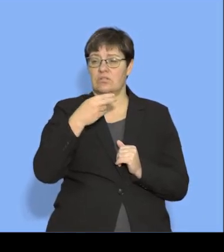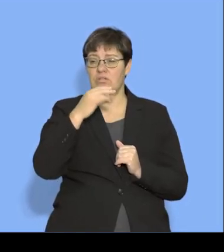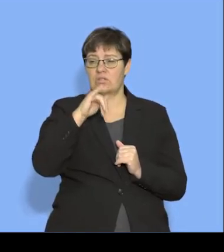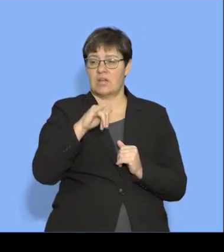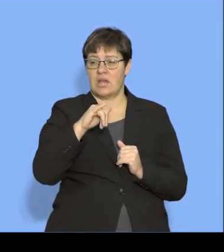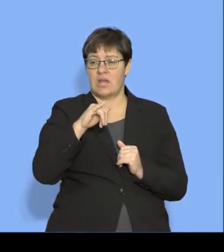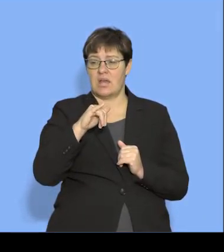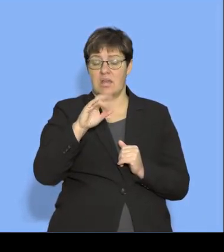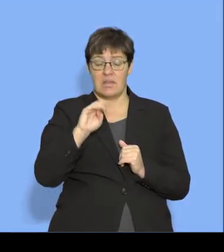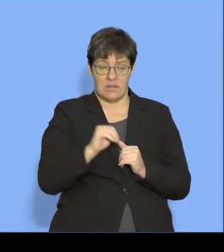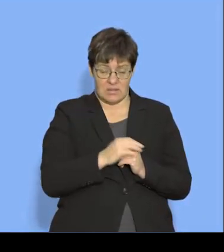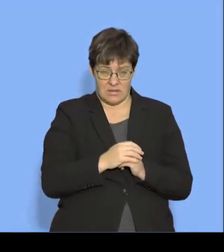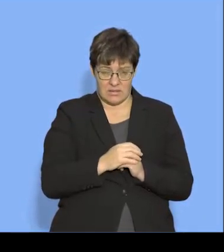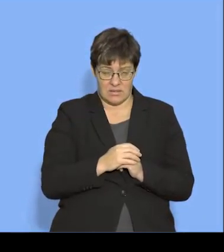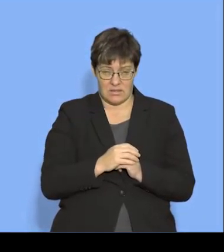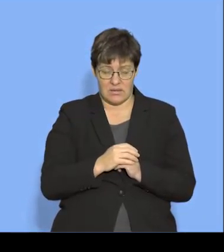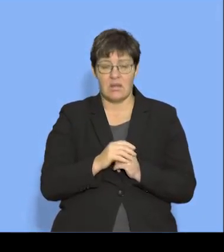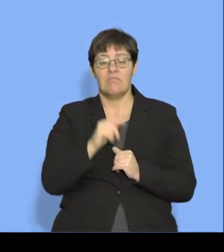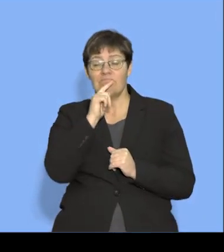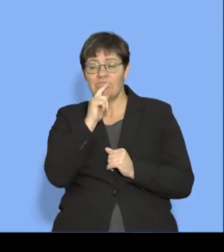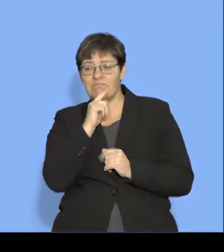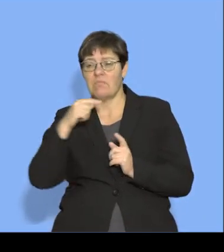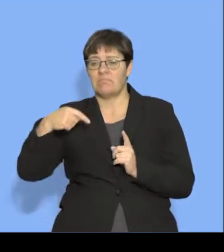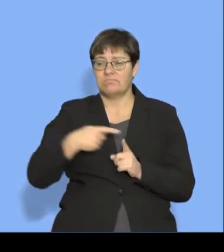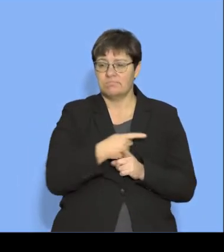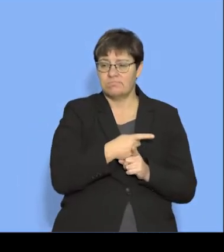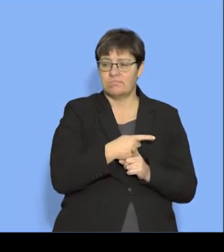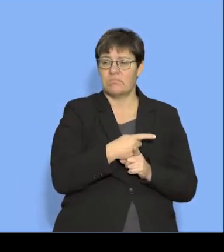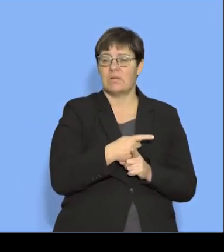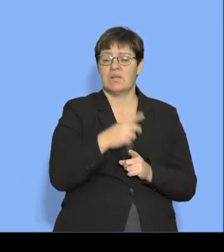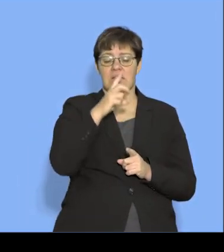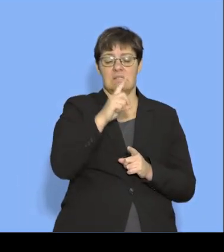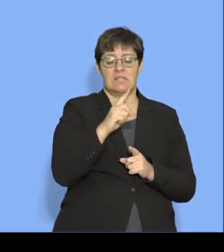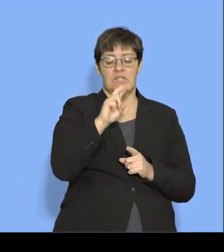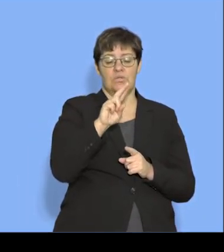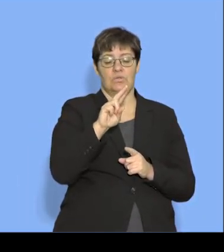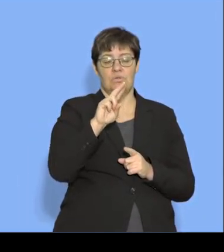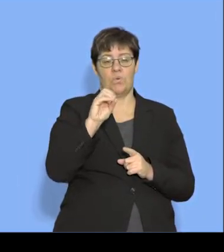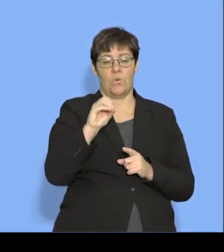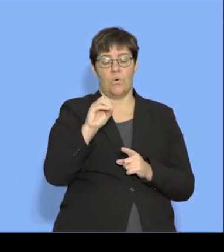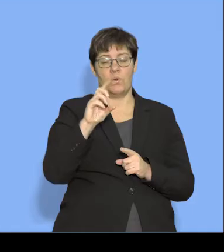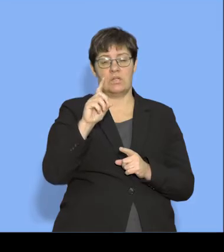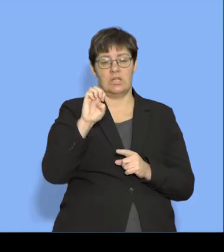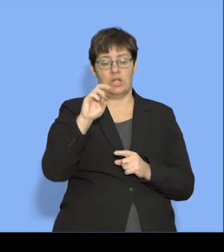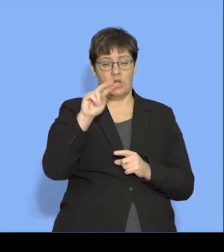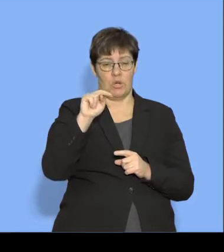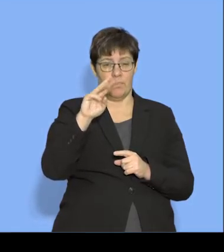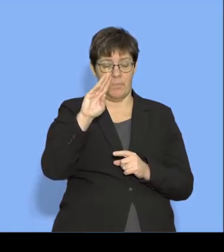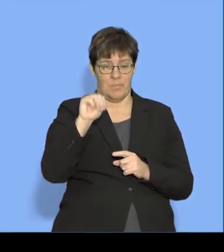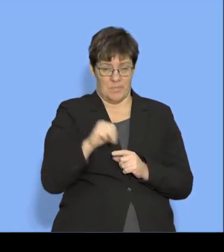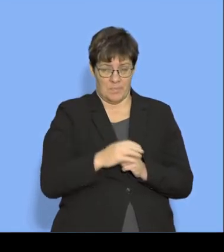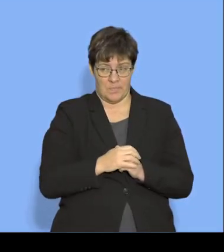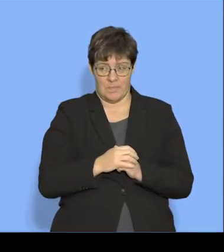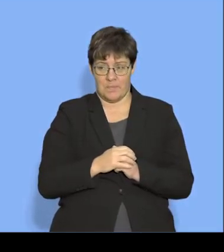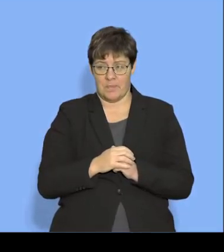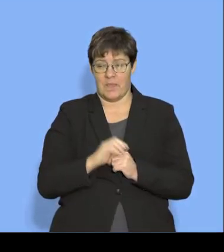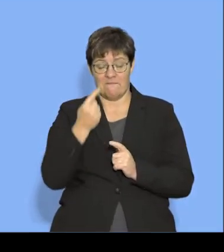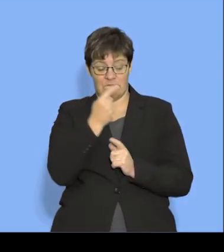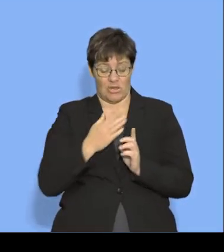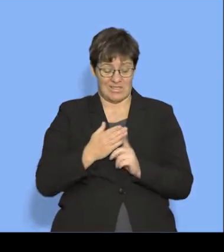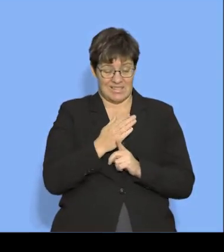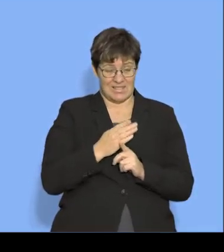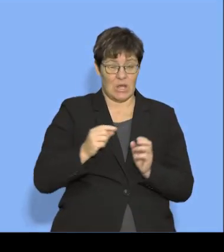moves into the first part of the small intestine called the duodenum, which is right here. We